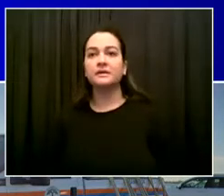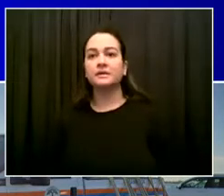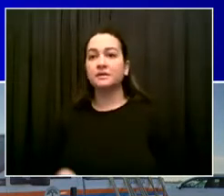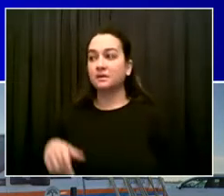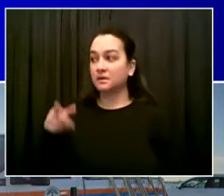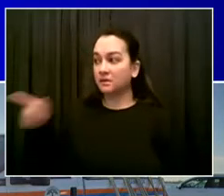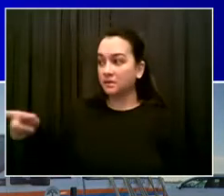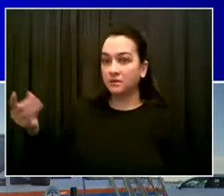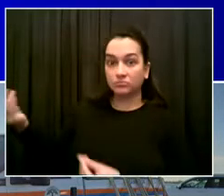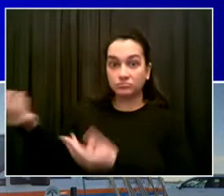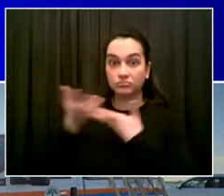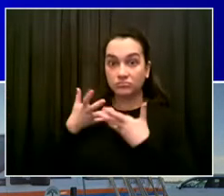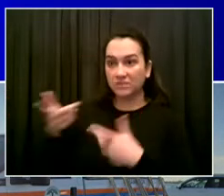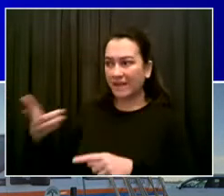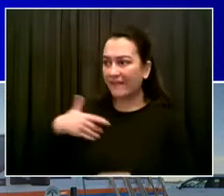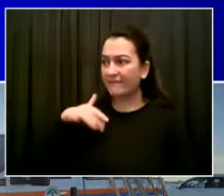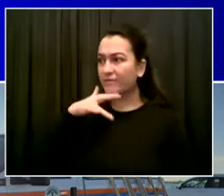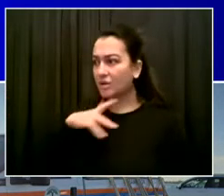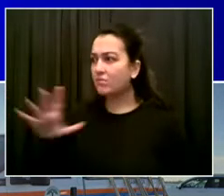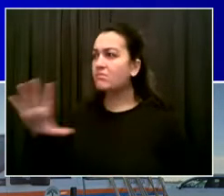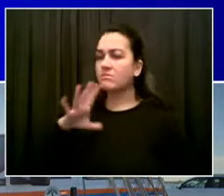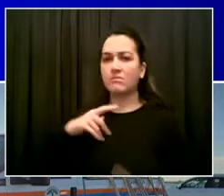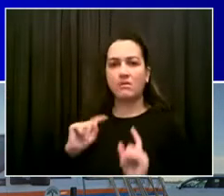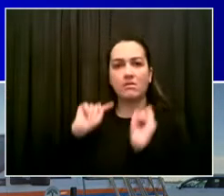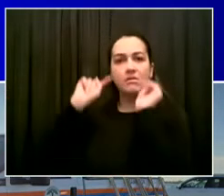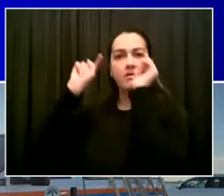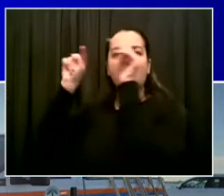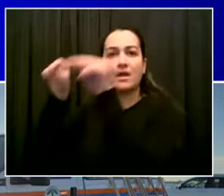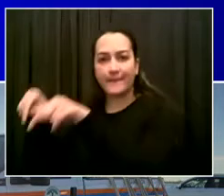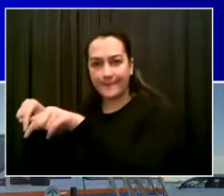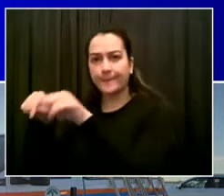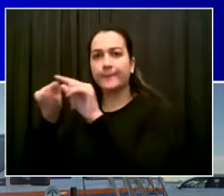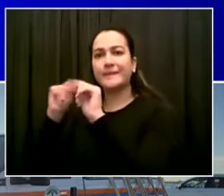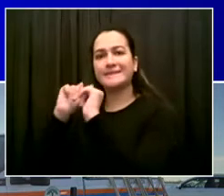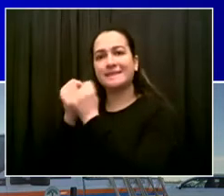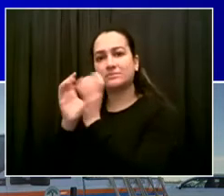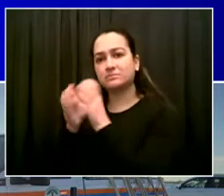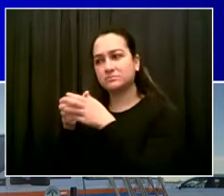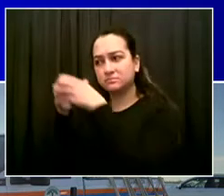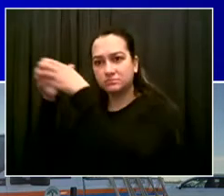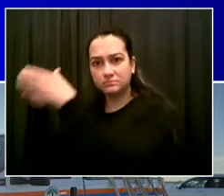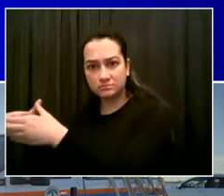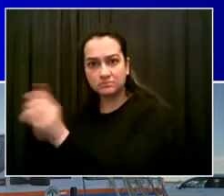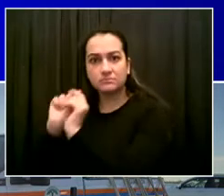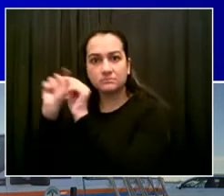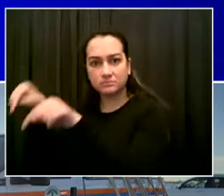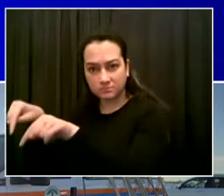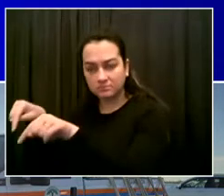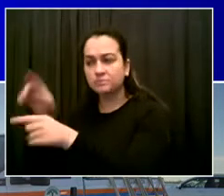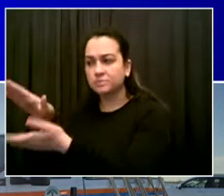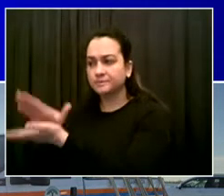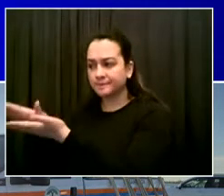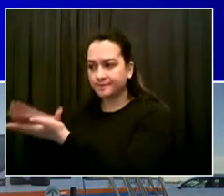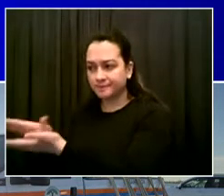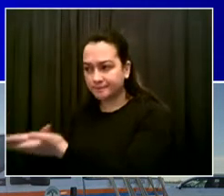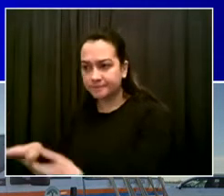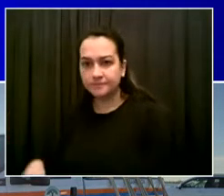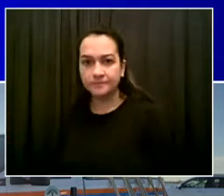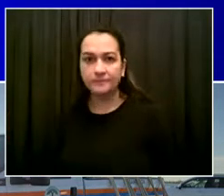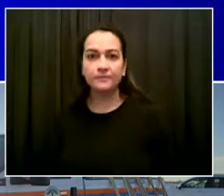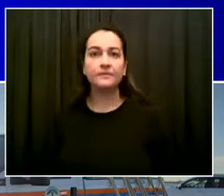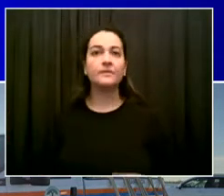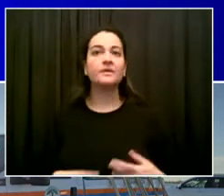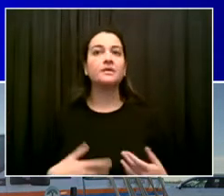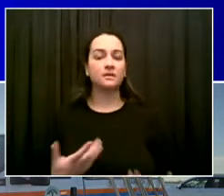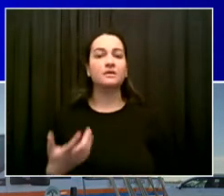team, will help us be even more nimble as we answer the call for recovery for everyone. We are very excited about spring cleaning,